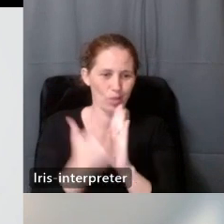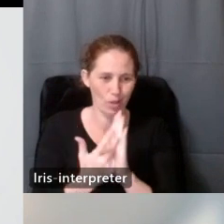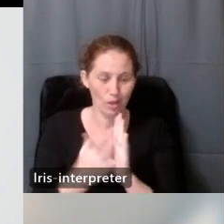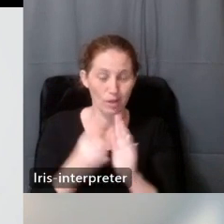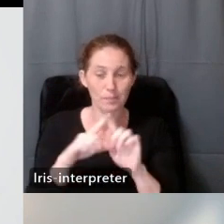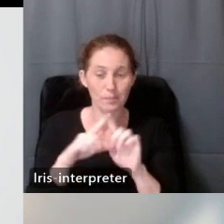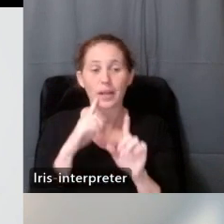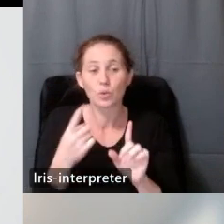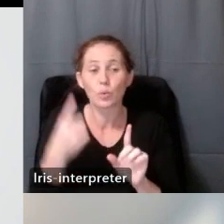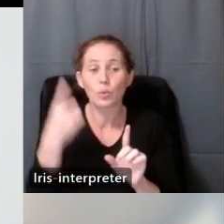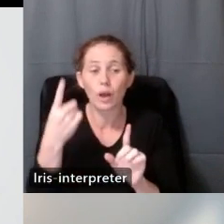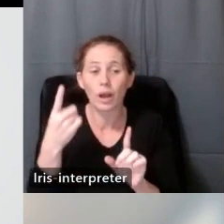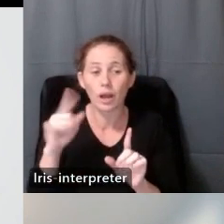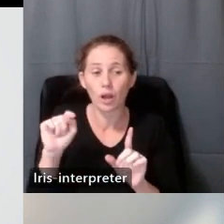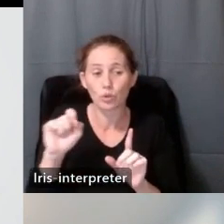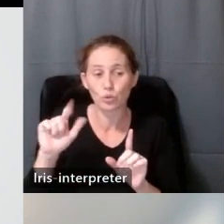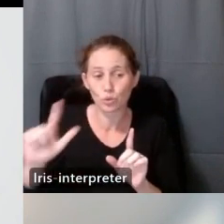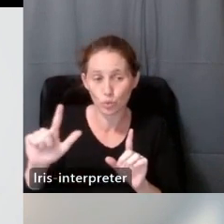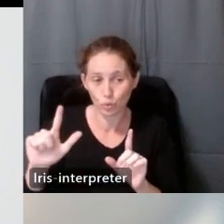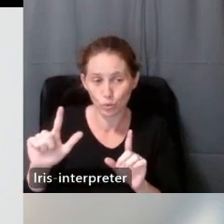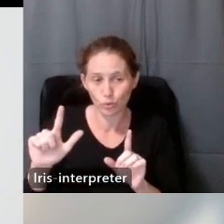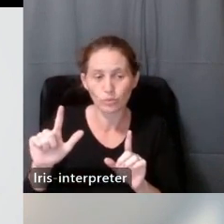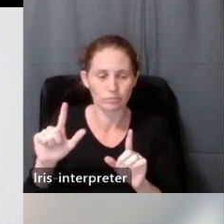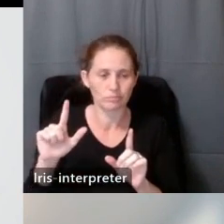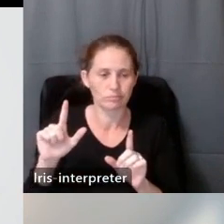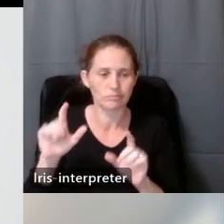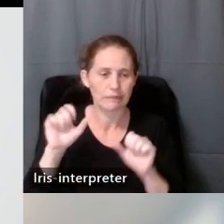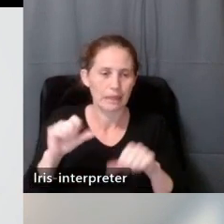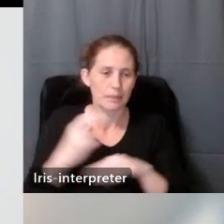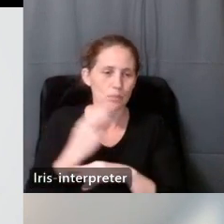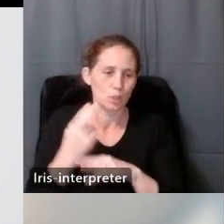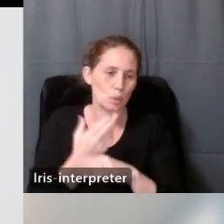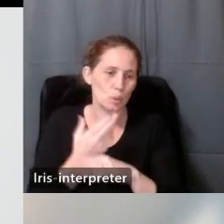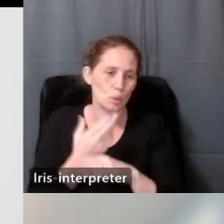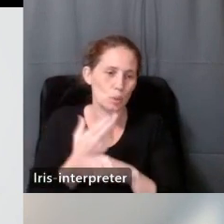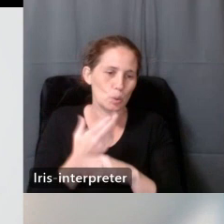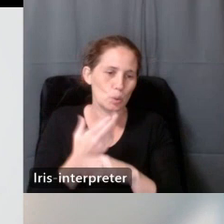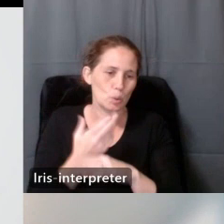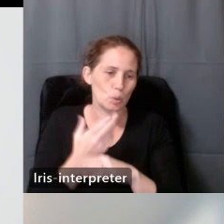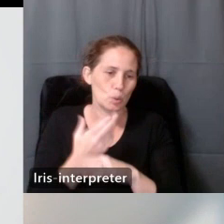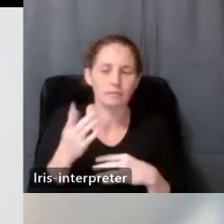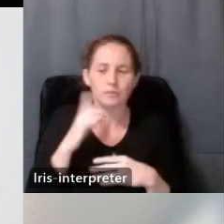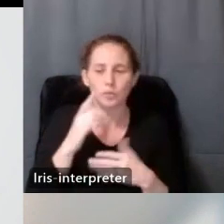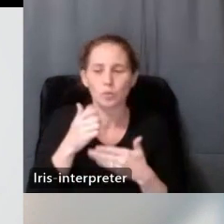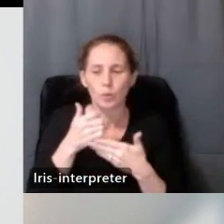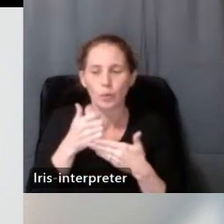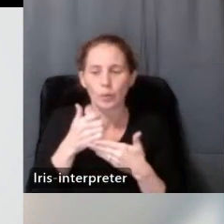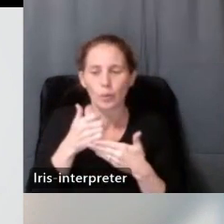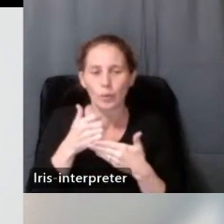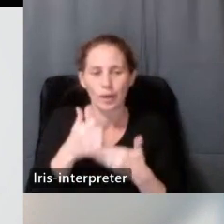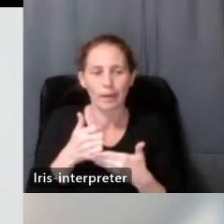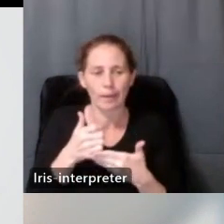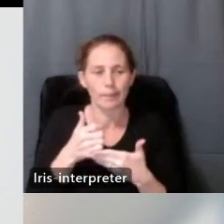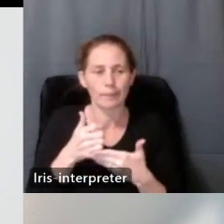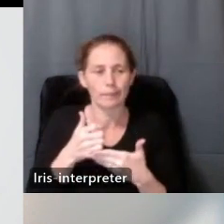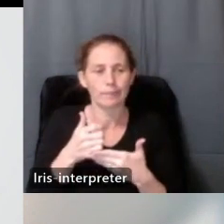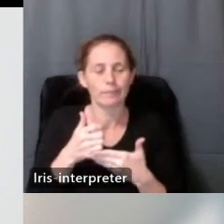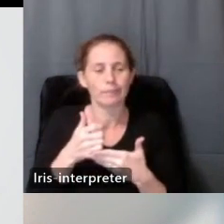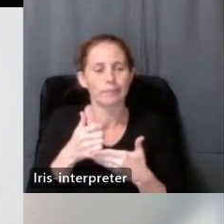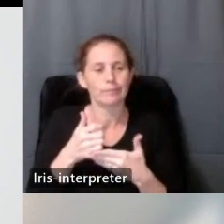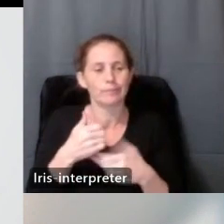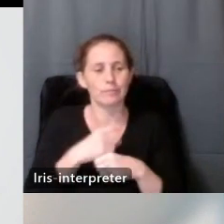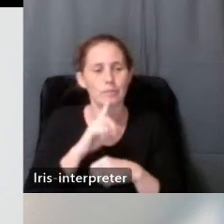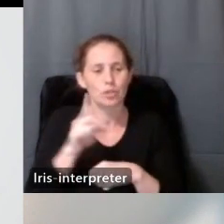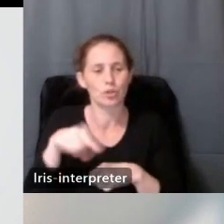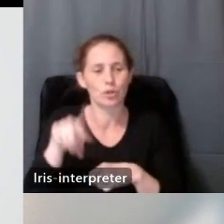be one tool in the toolbox that could be used potentially to make sure that the needs of people with